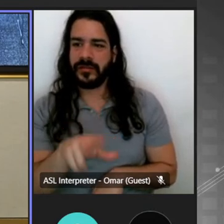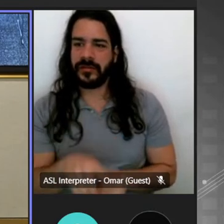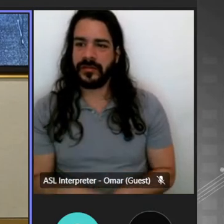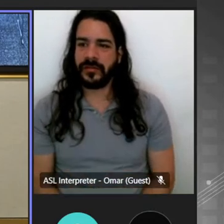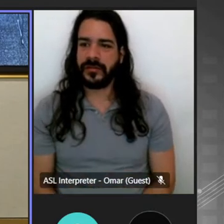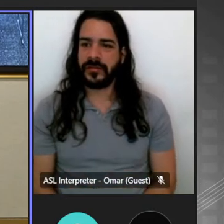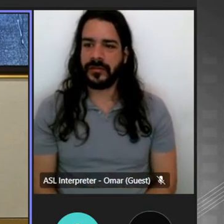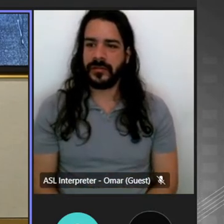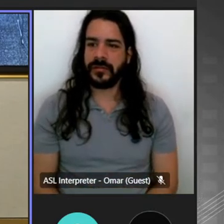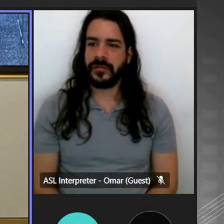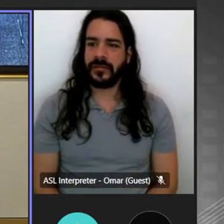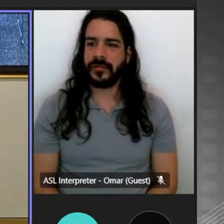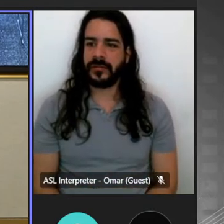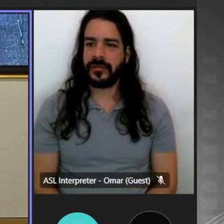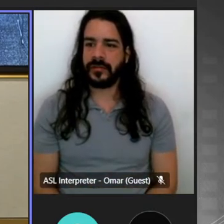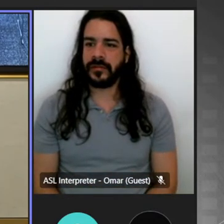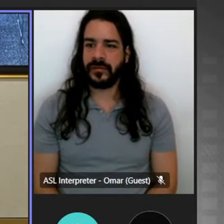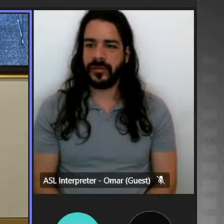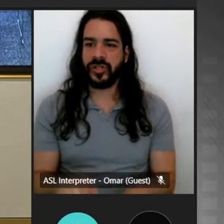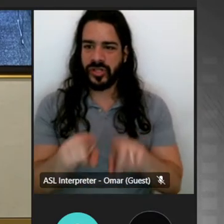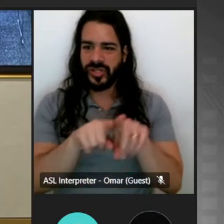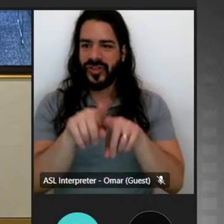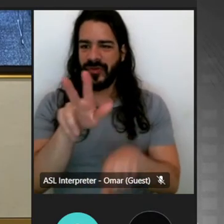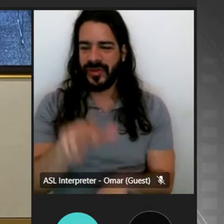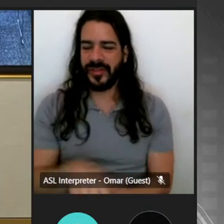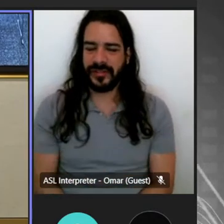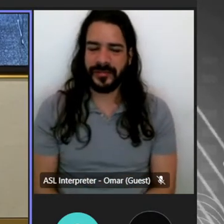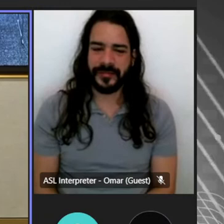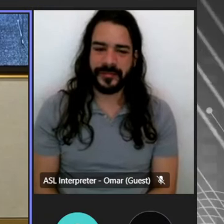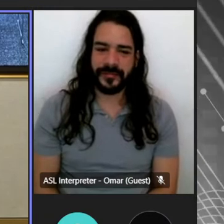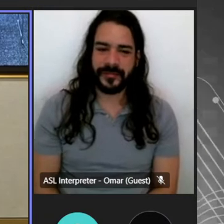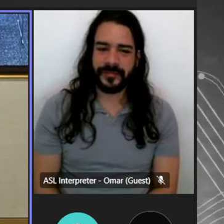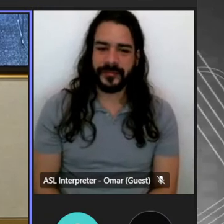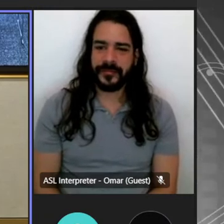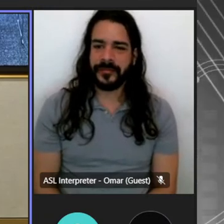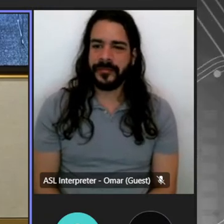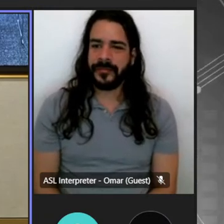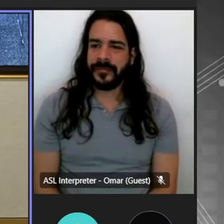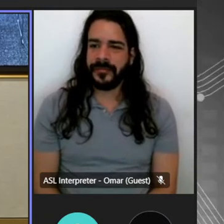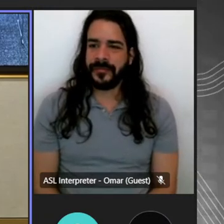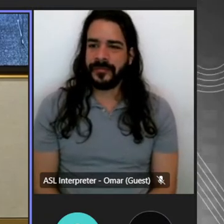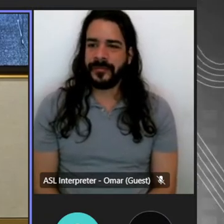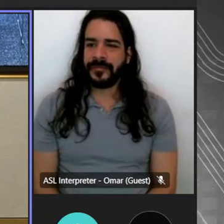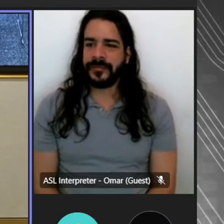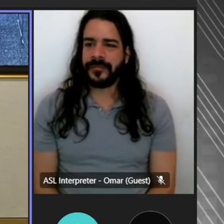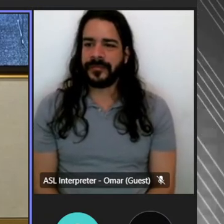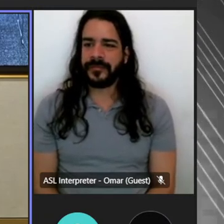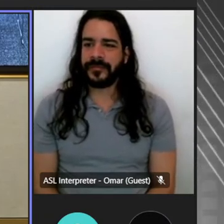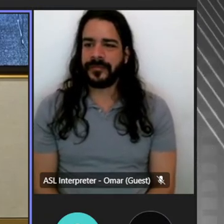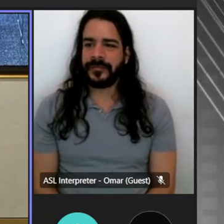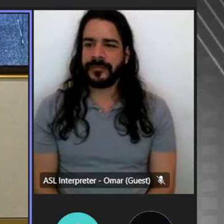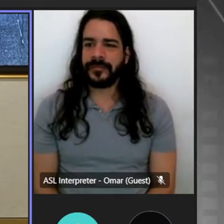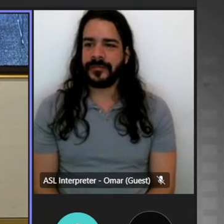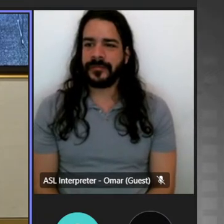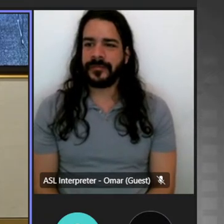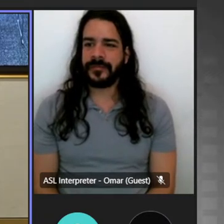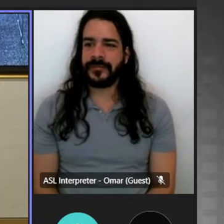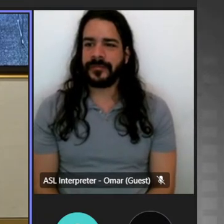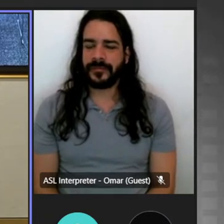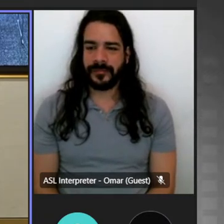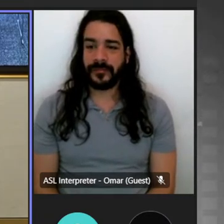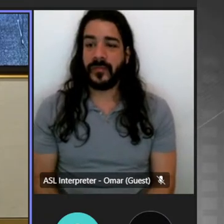oh star three it's faster okay star or Star three okay